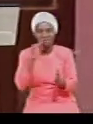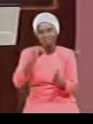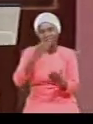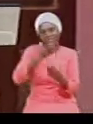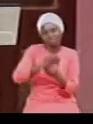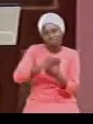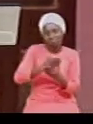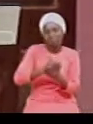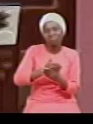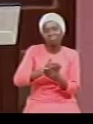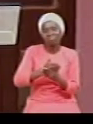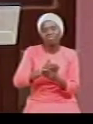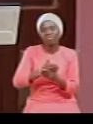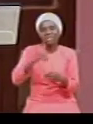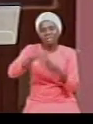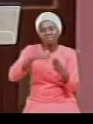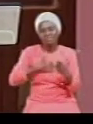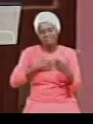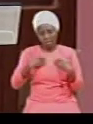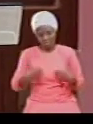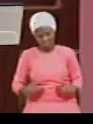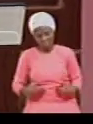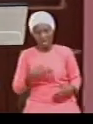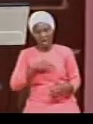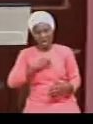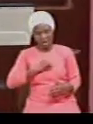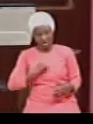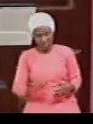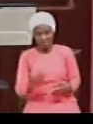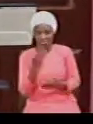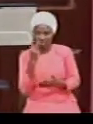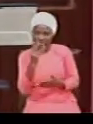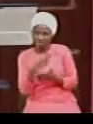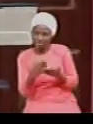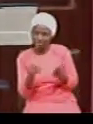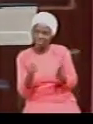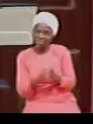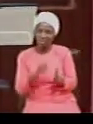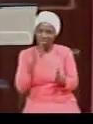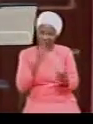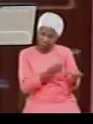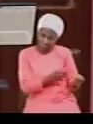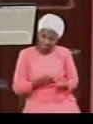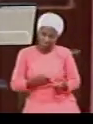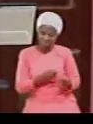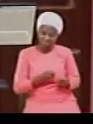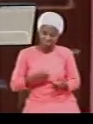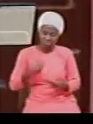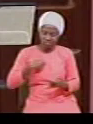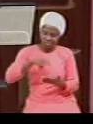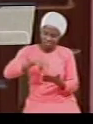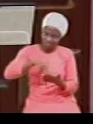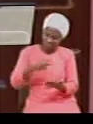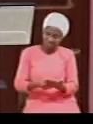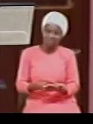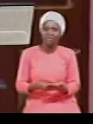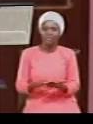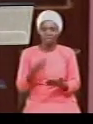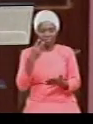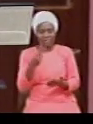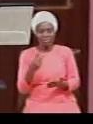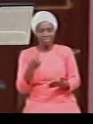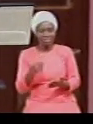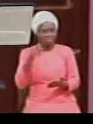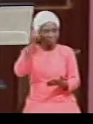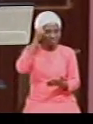in my members. I still see something dragging me down. The old Adamic